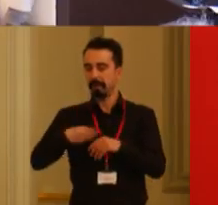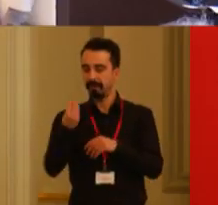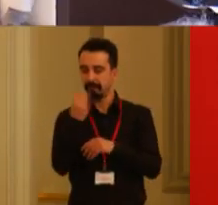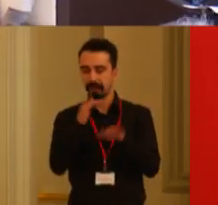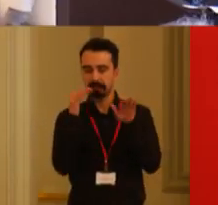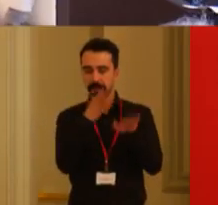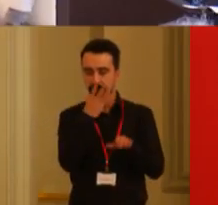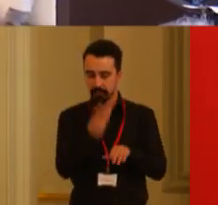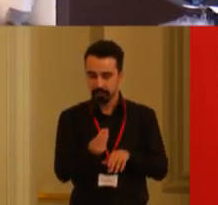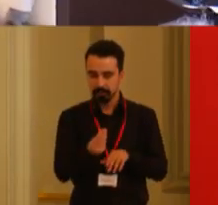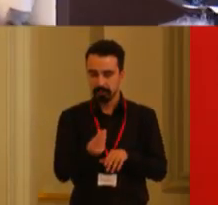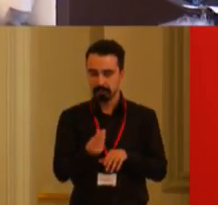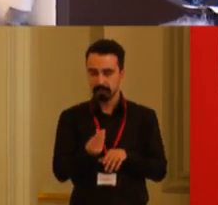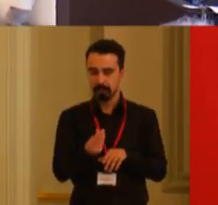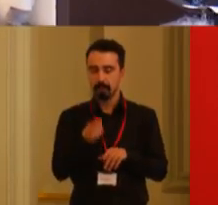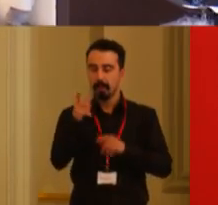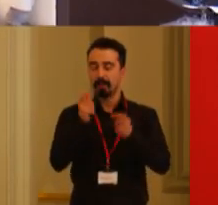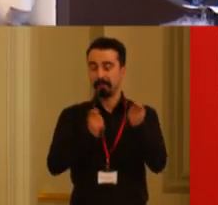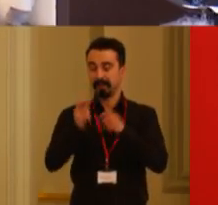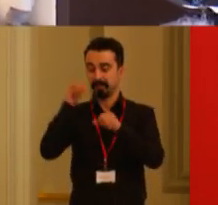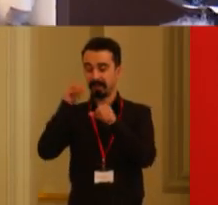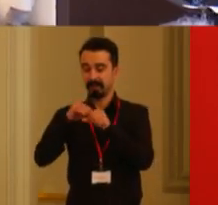me down the road. So the public sector